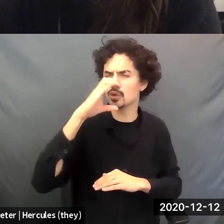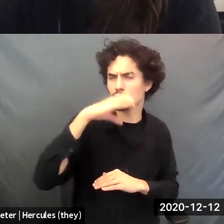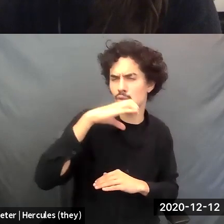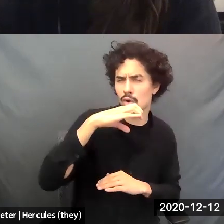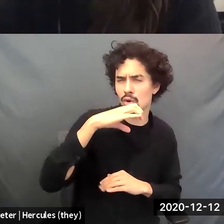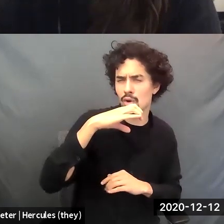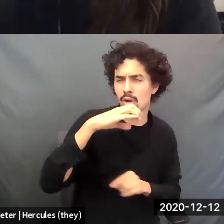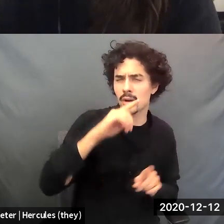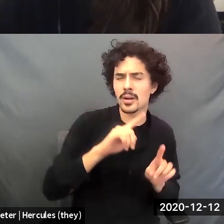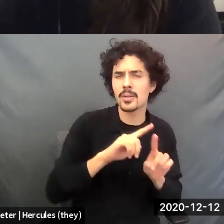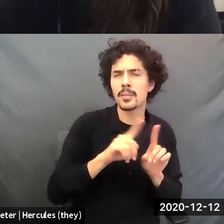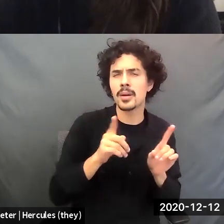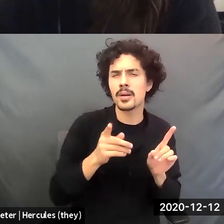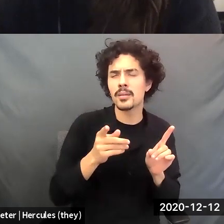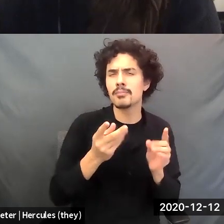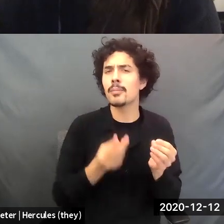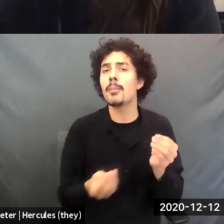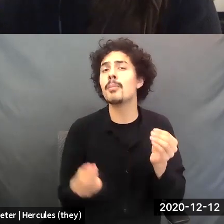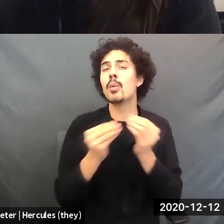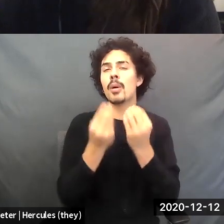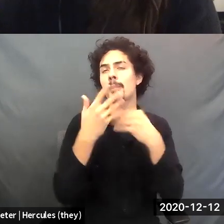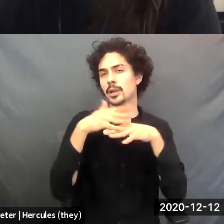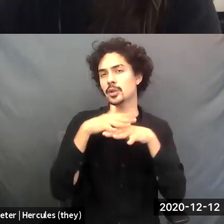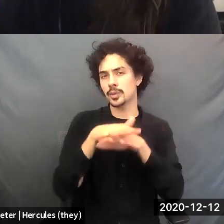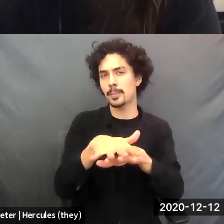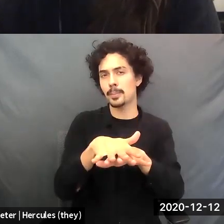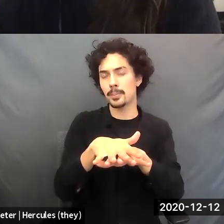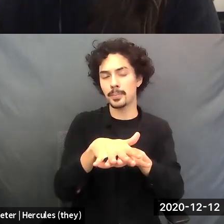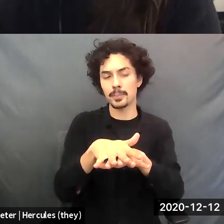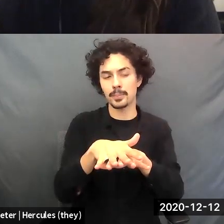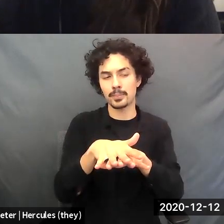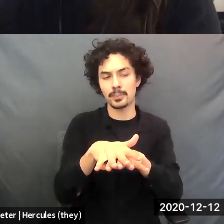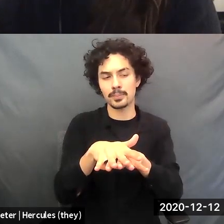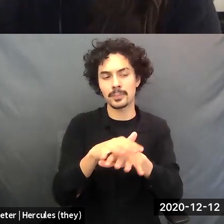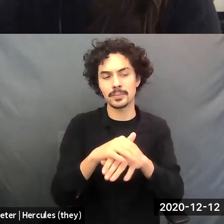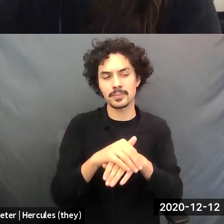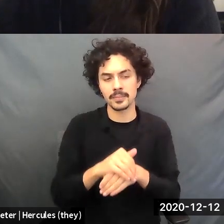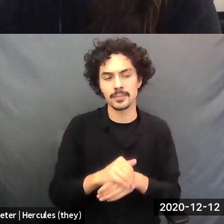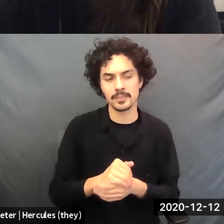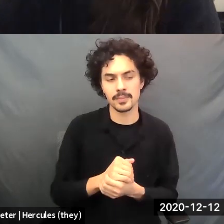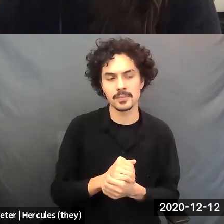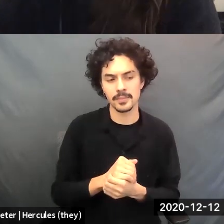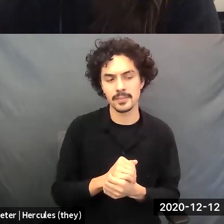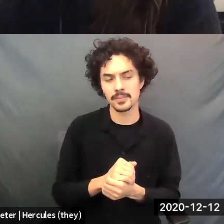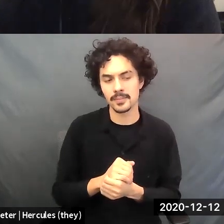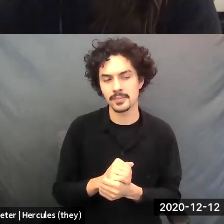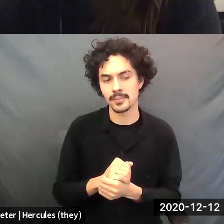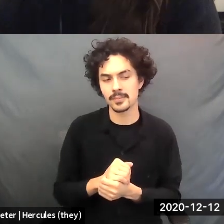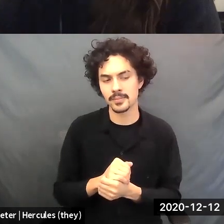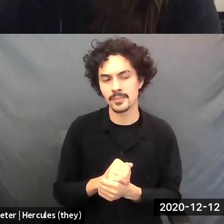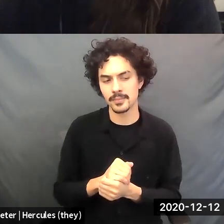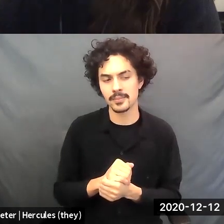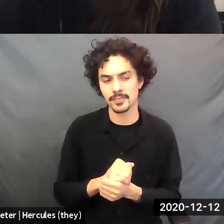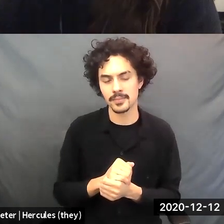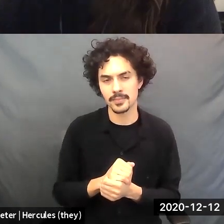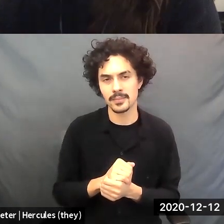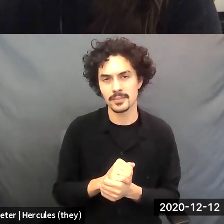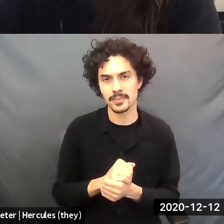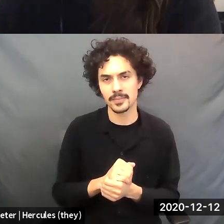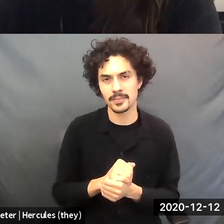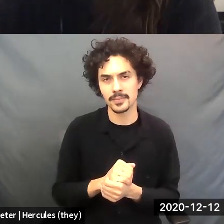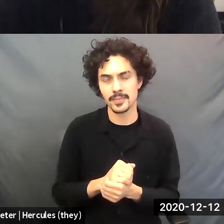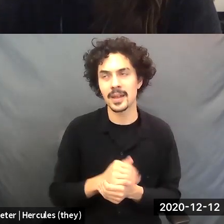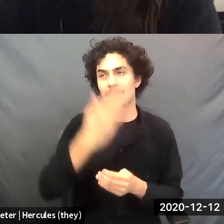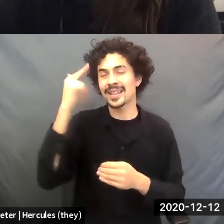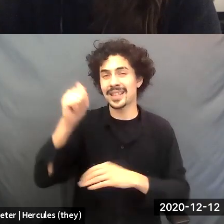much more in the mainstream. And we were interested in how in all of the, the representation of